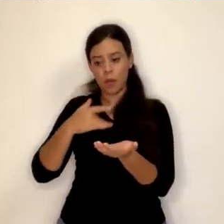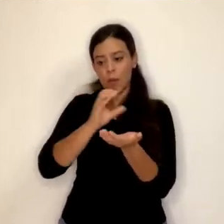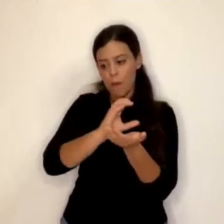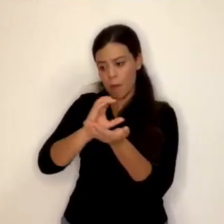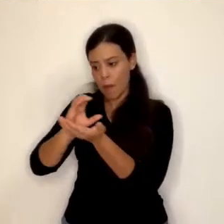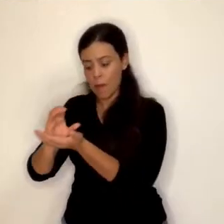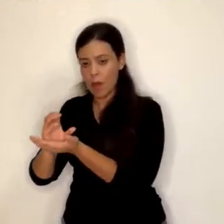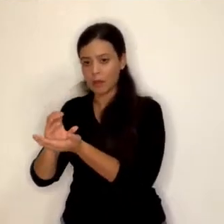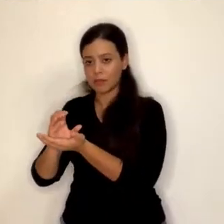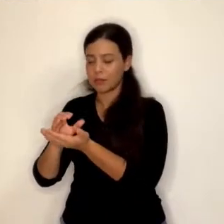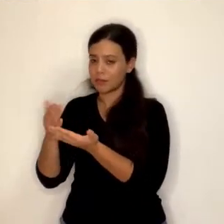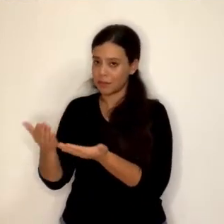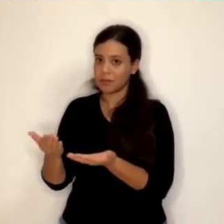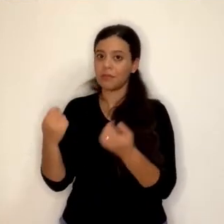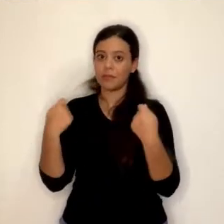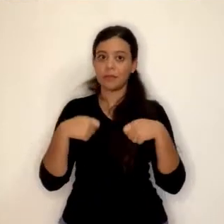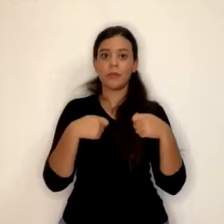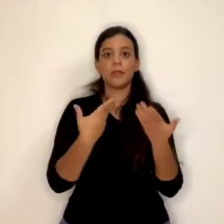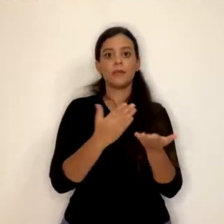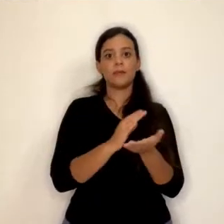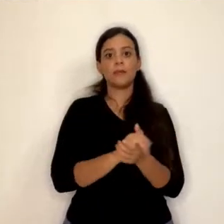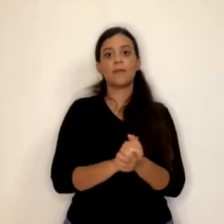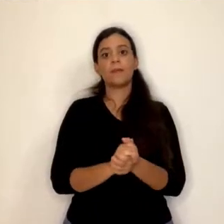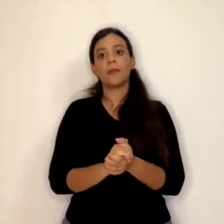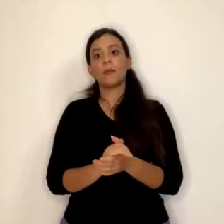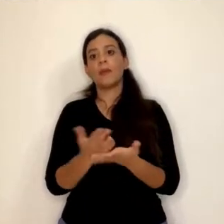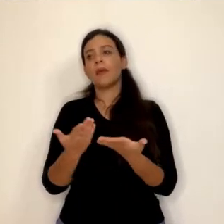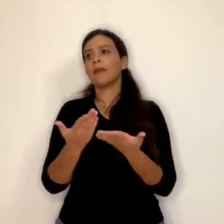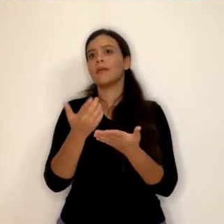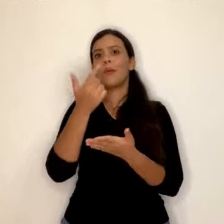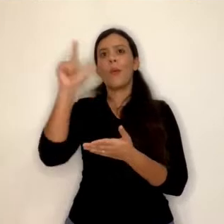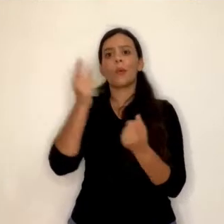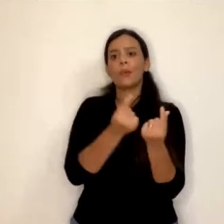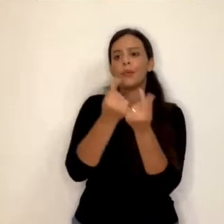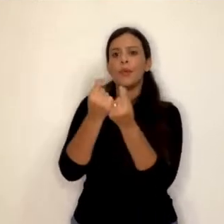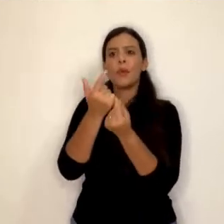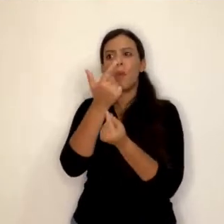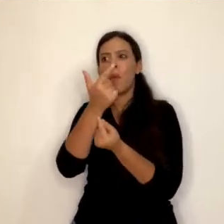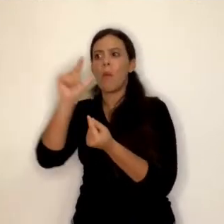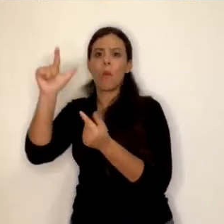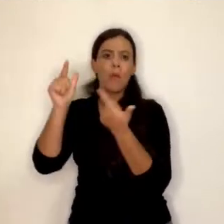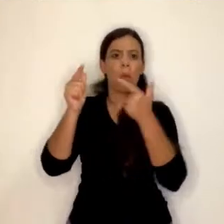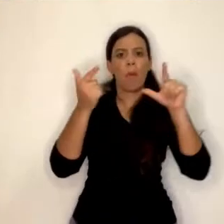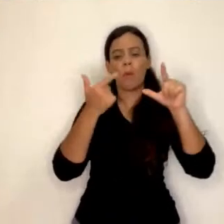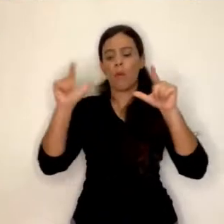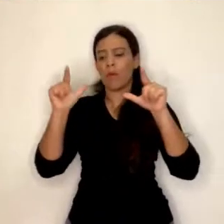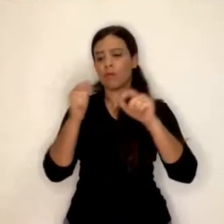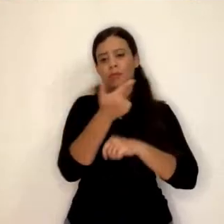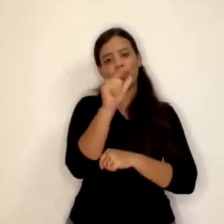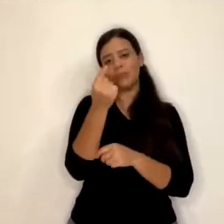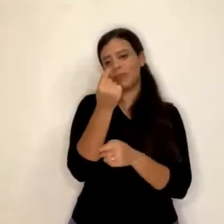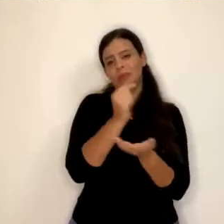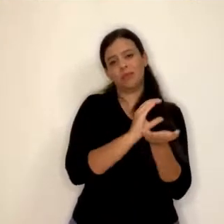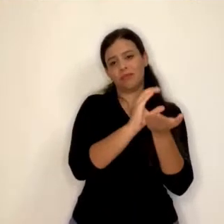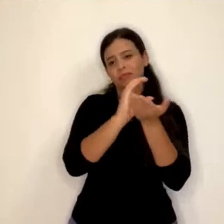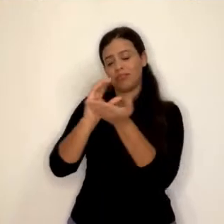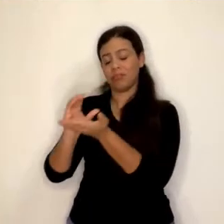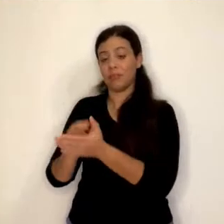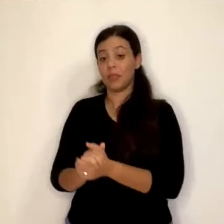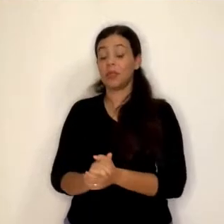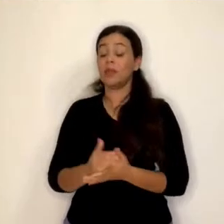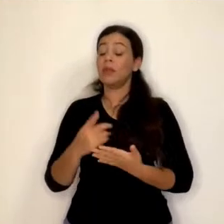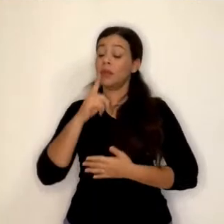education and health, but for the other budgets, there's no